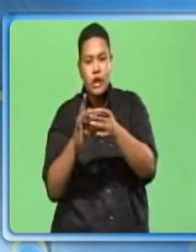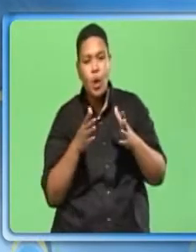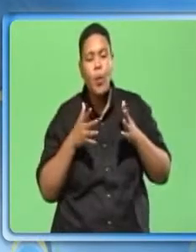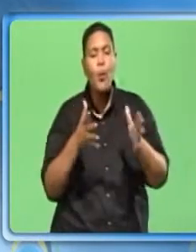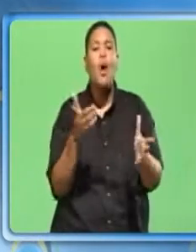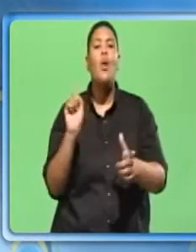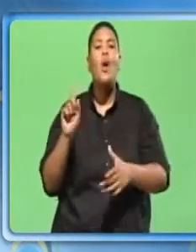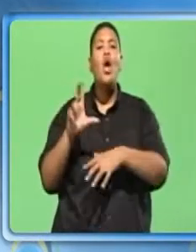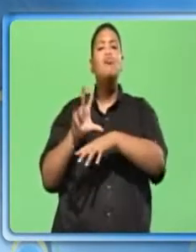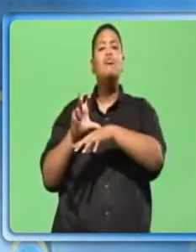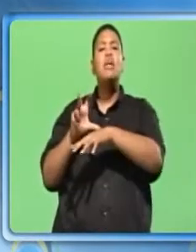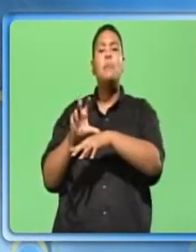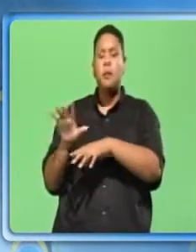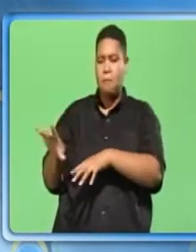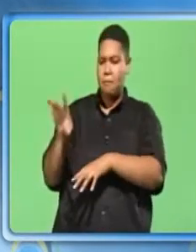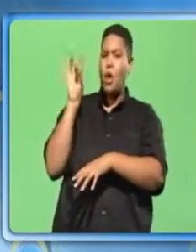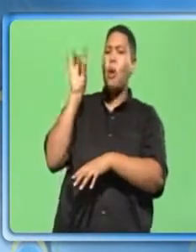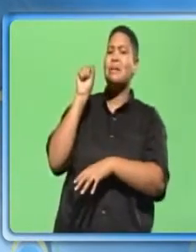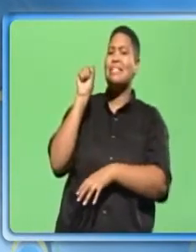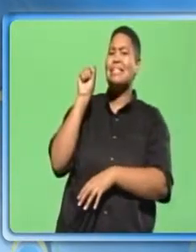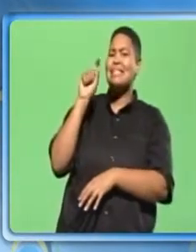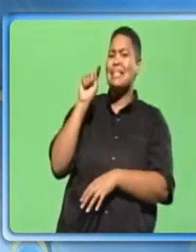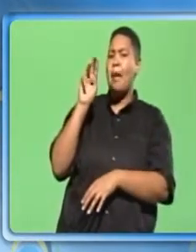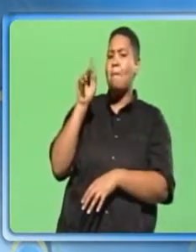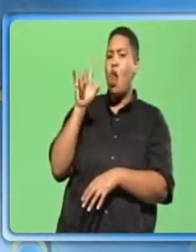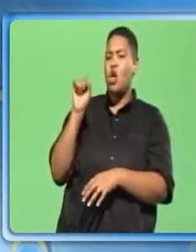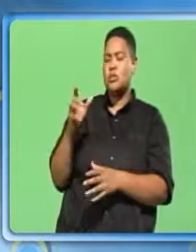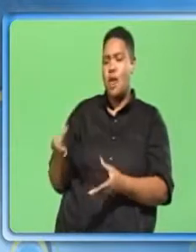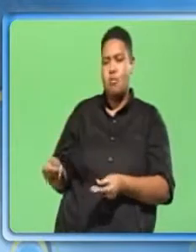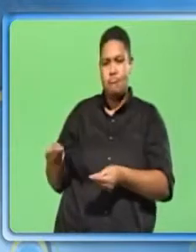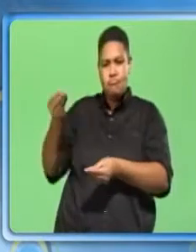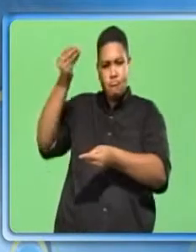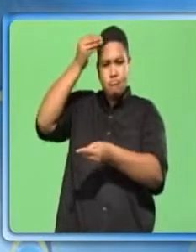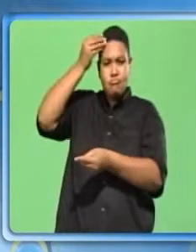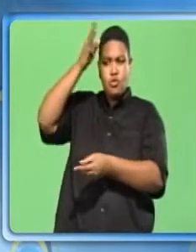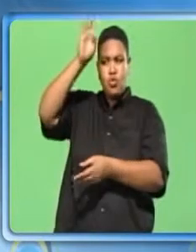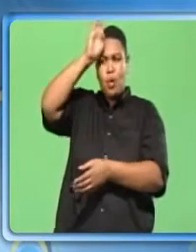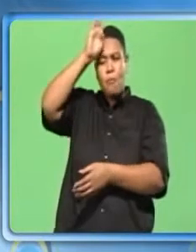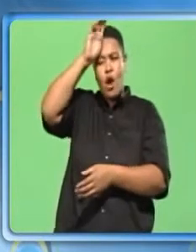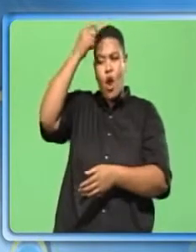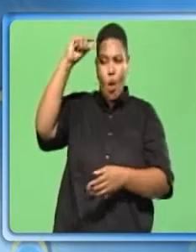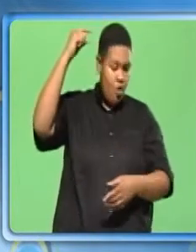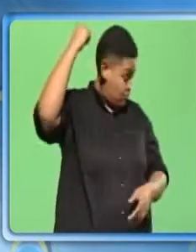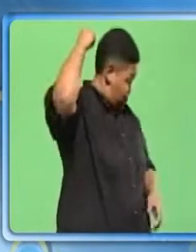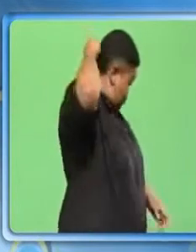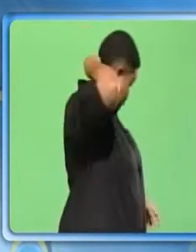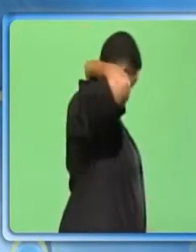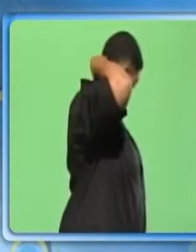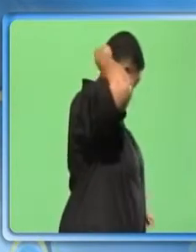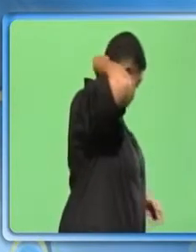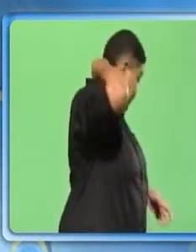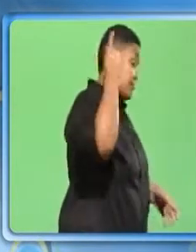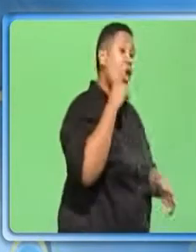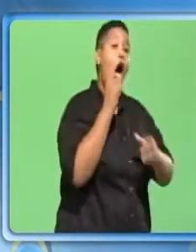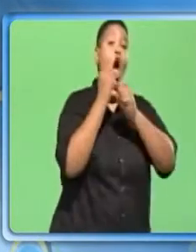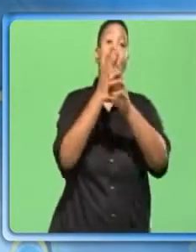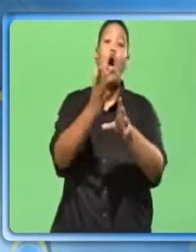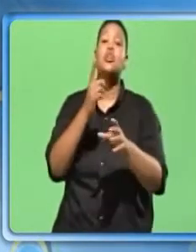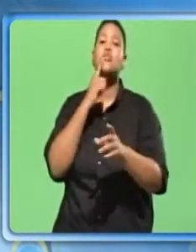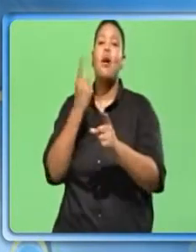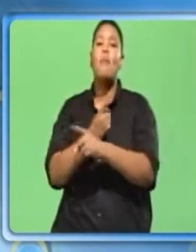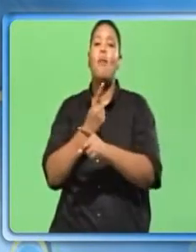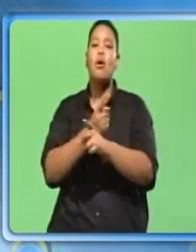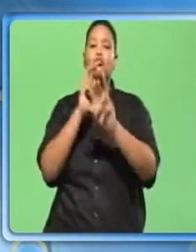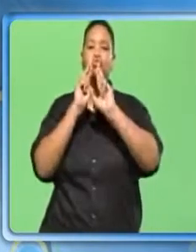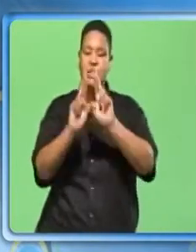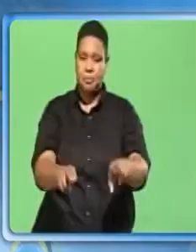which receptors pick up stimuli and pass them on to the brain or spinal cord and cause the appropriate responses.